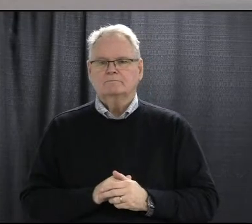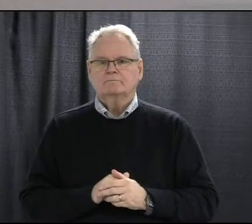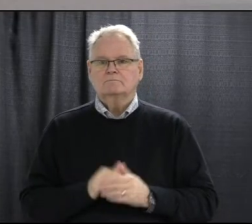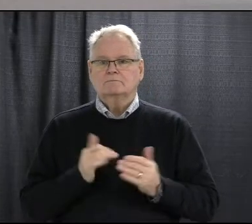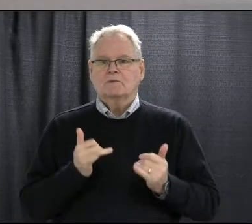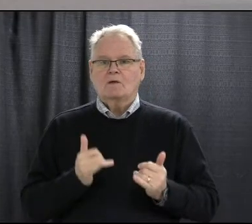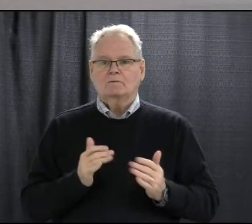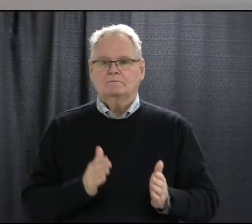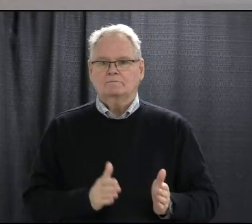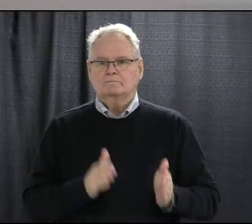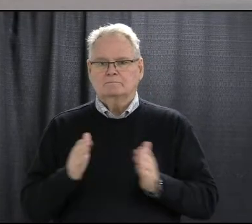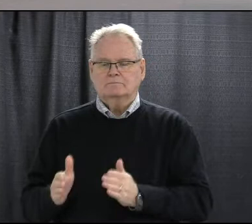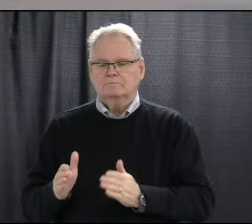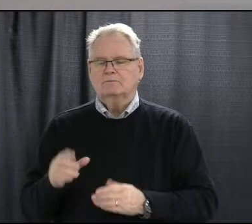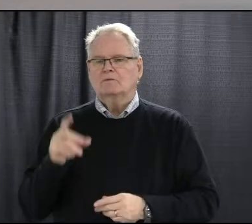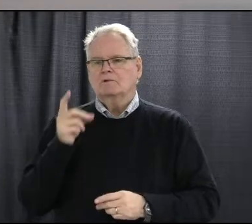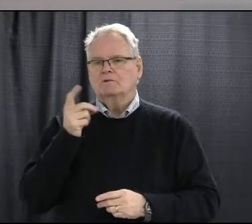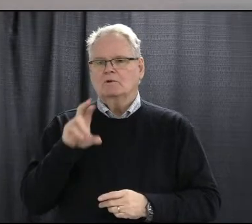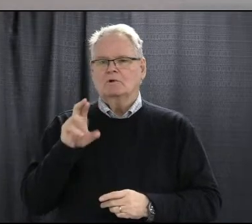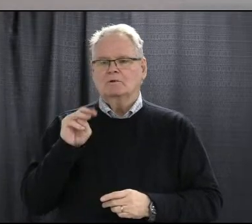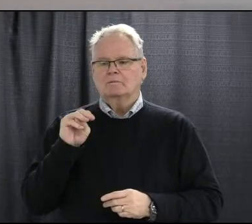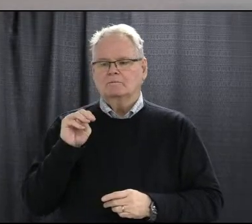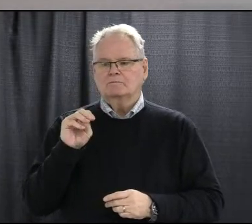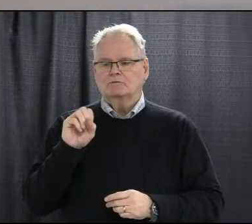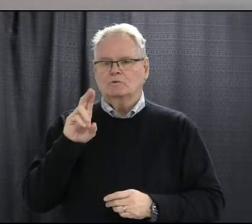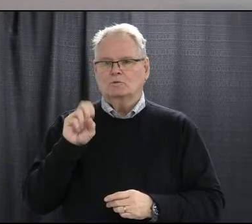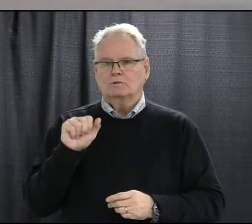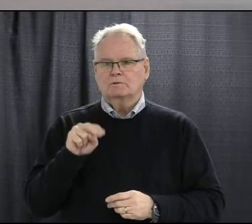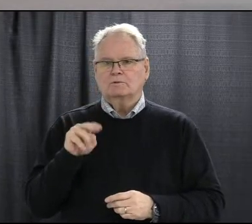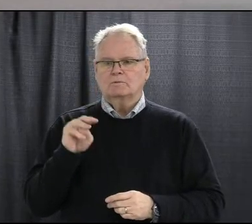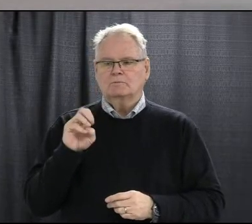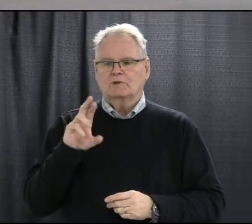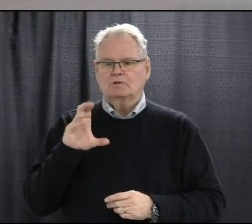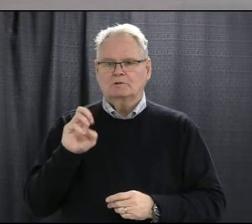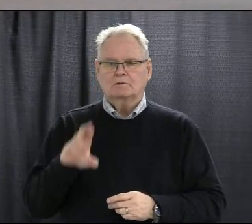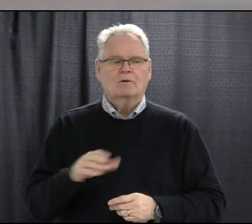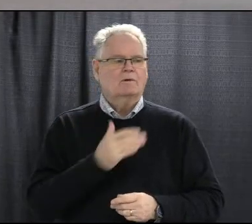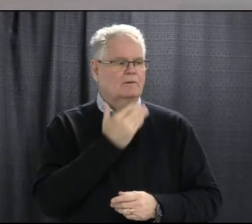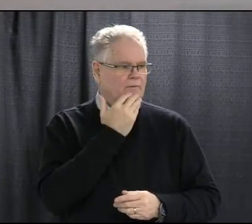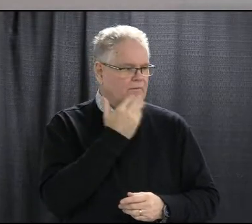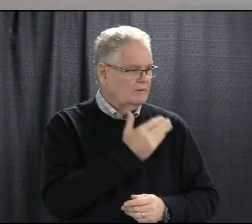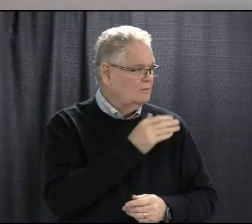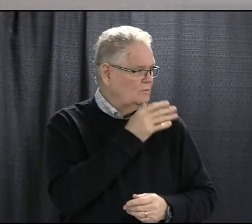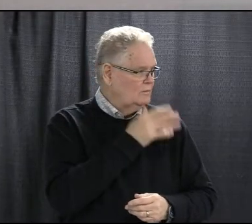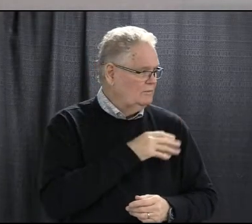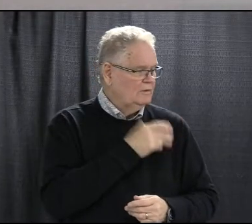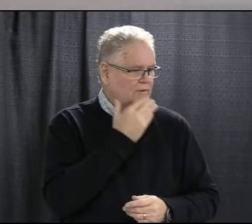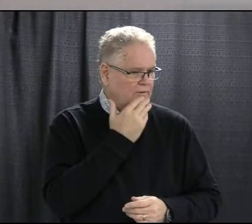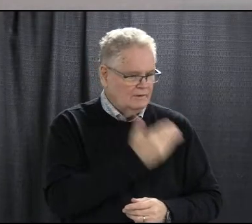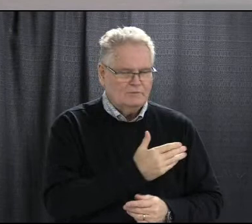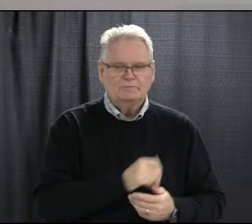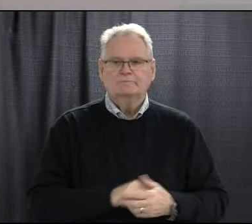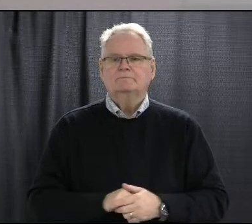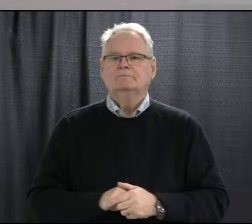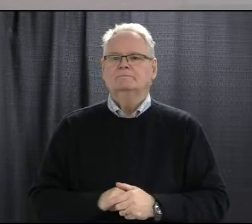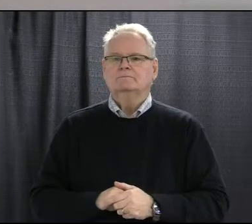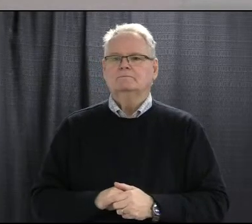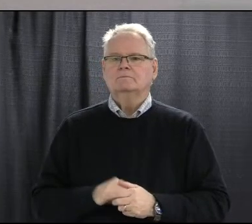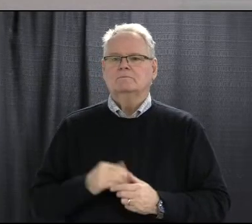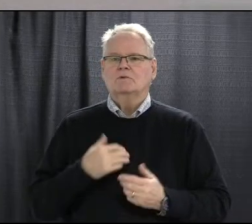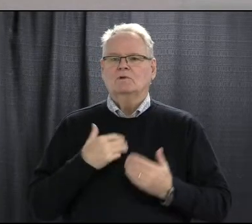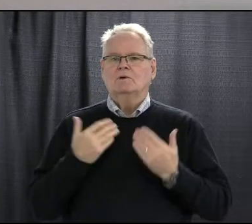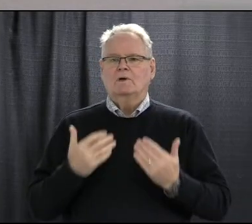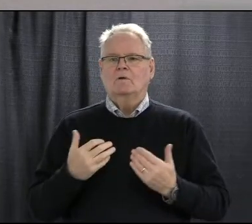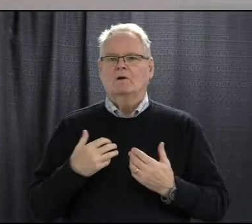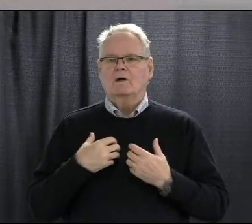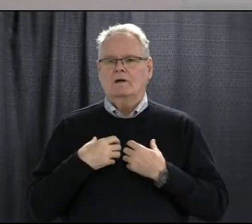Mercer. Thank you, Minister. My name is Susan Mercer. I'm the Clinical Chief of Older Adult Care with Newfoundland and Labrador Health Services, and